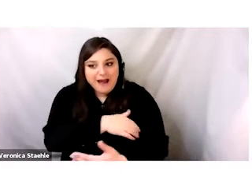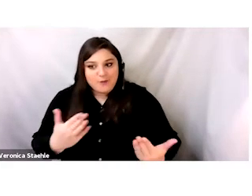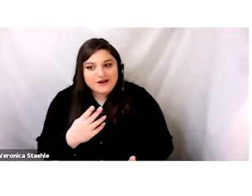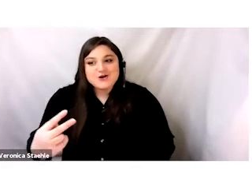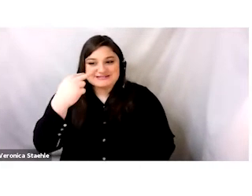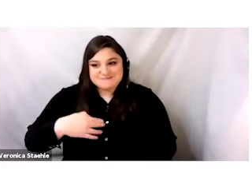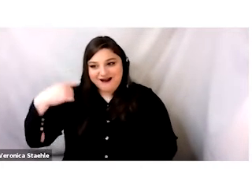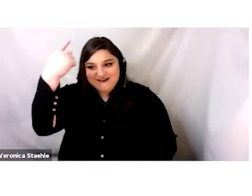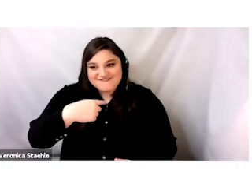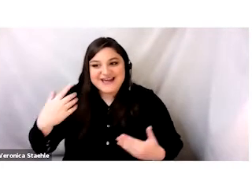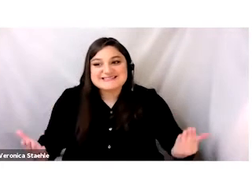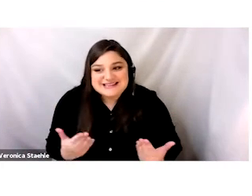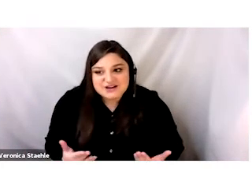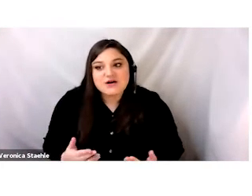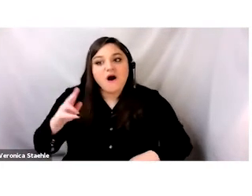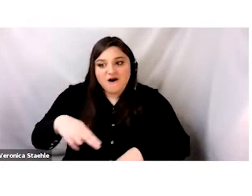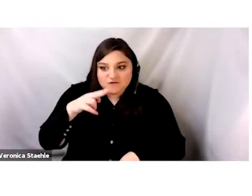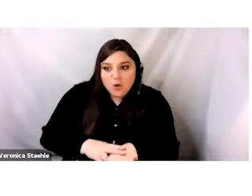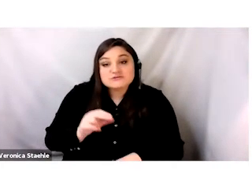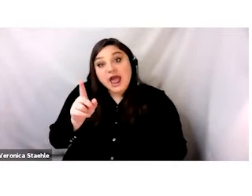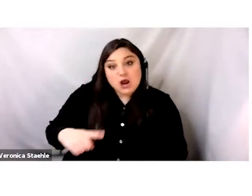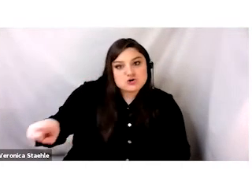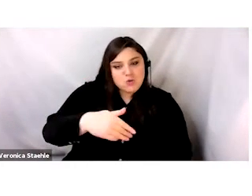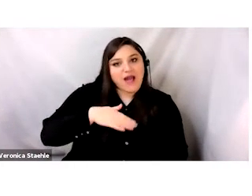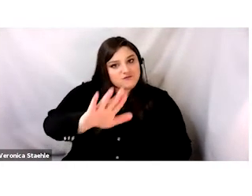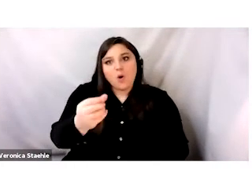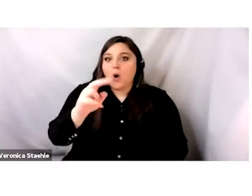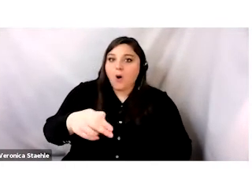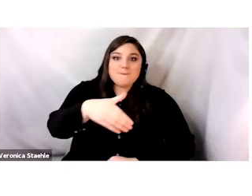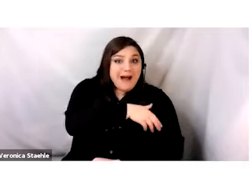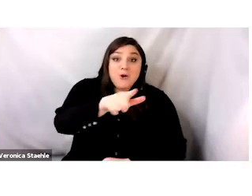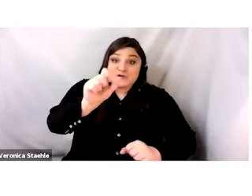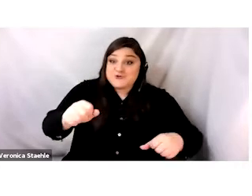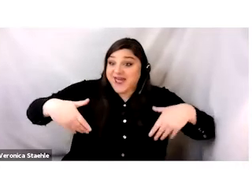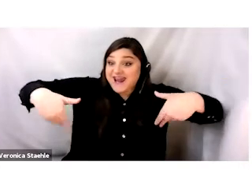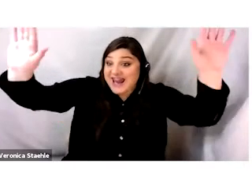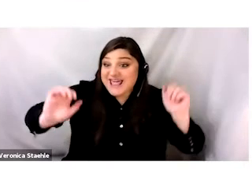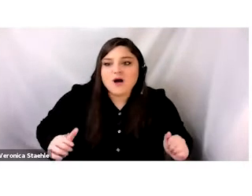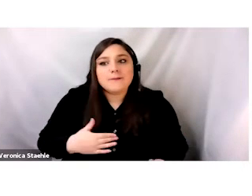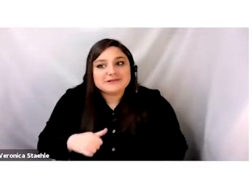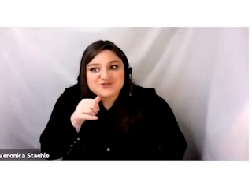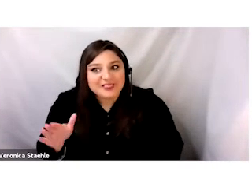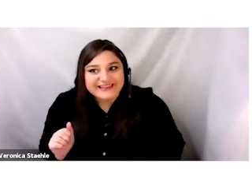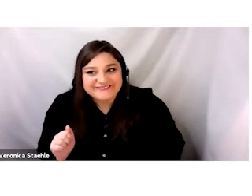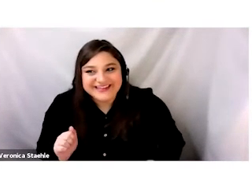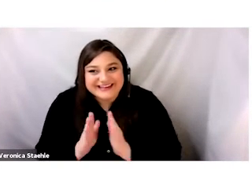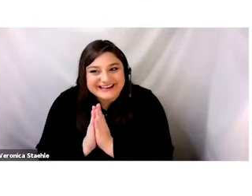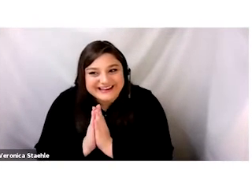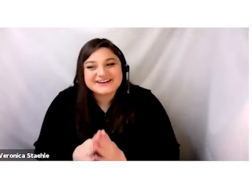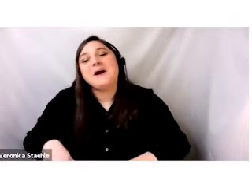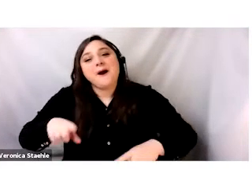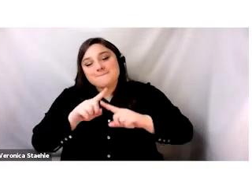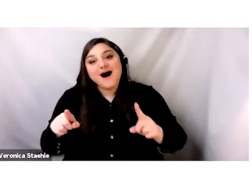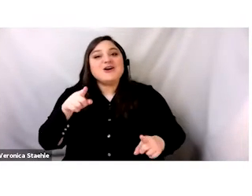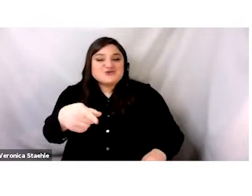you of course also have your own power, and you can leave anytime that you want. Please don't. Okay? But if you want